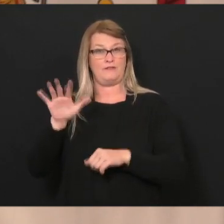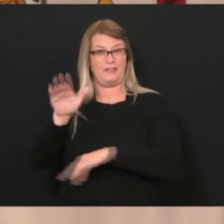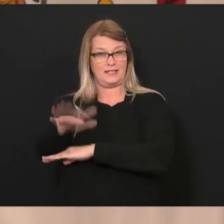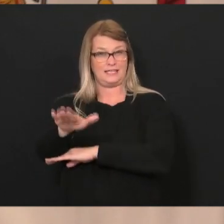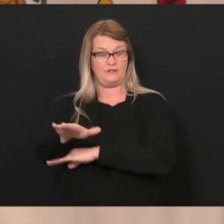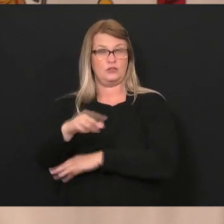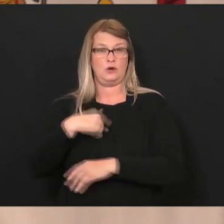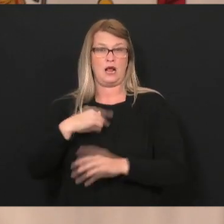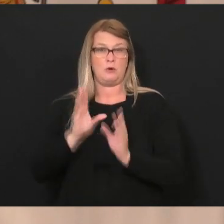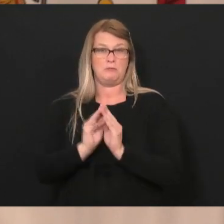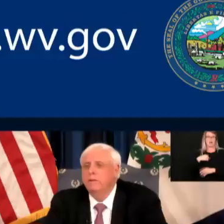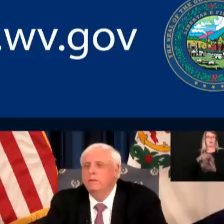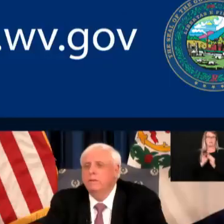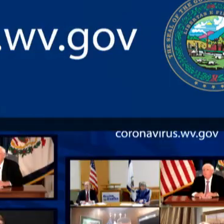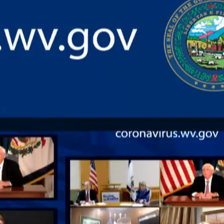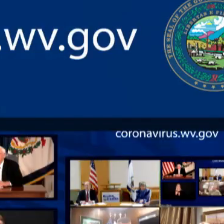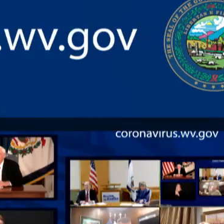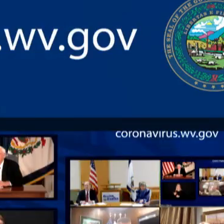here.